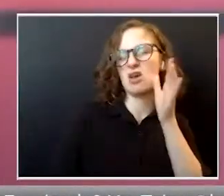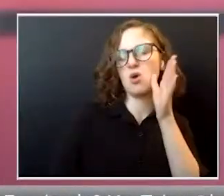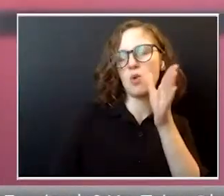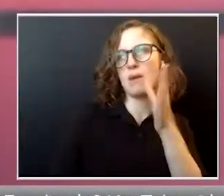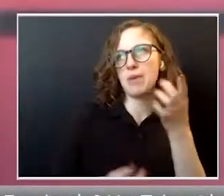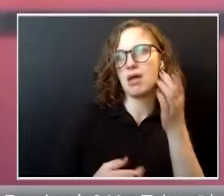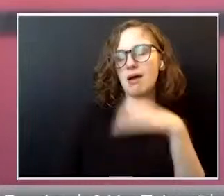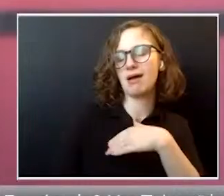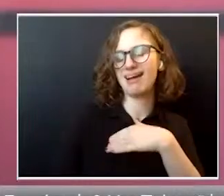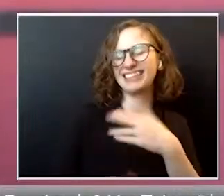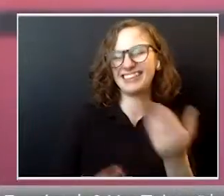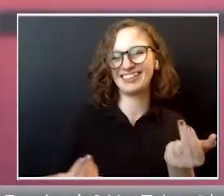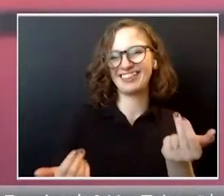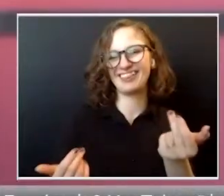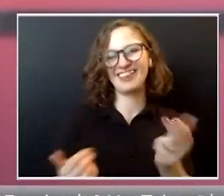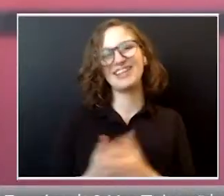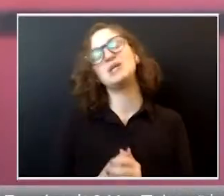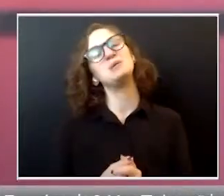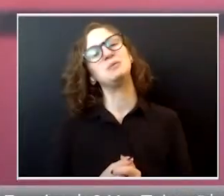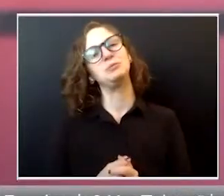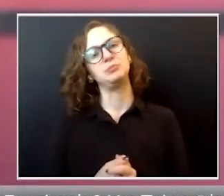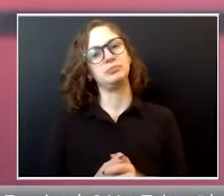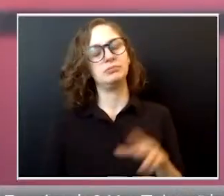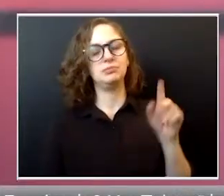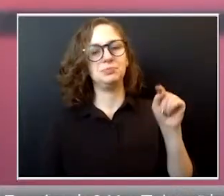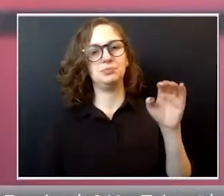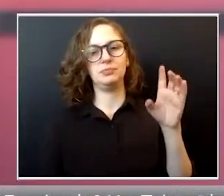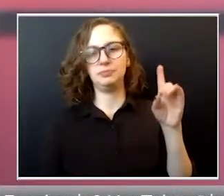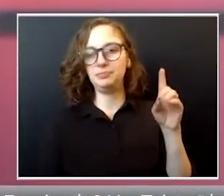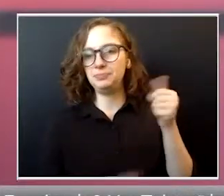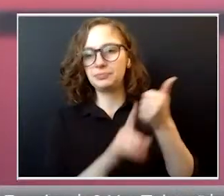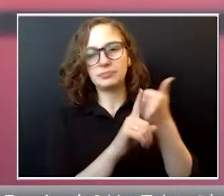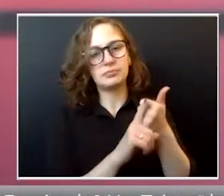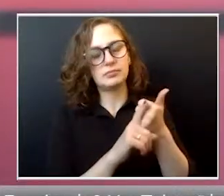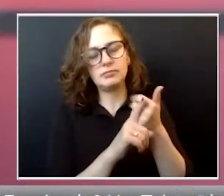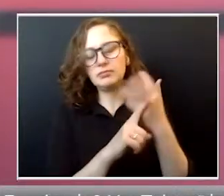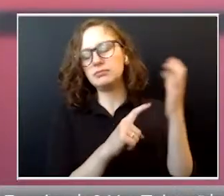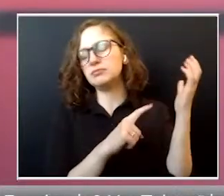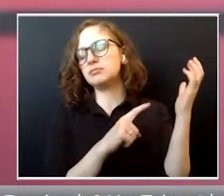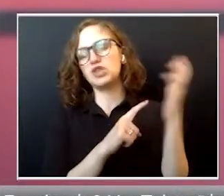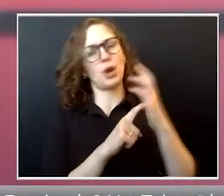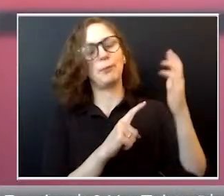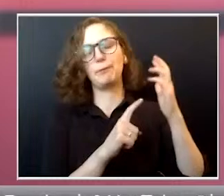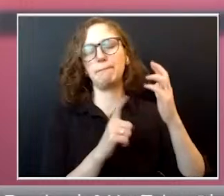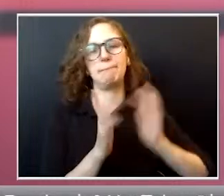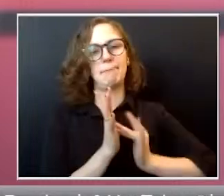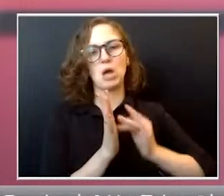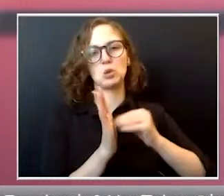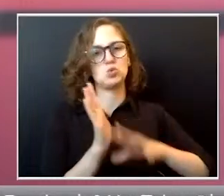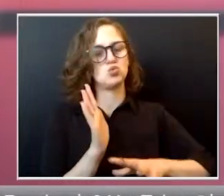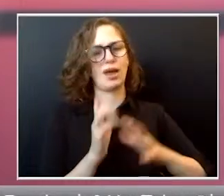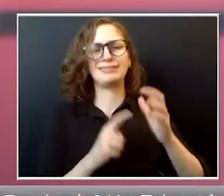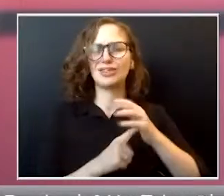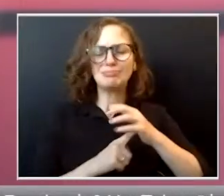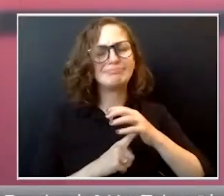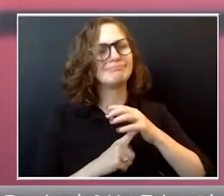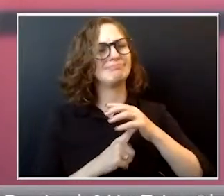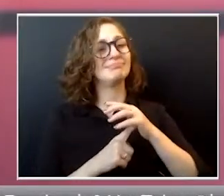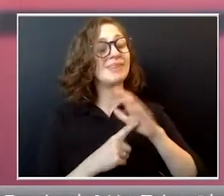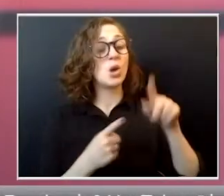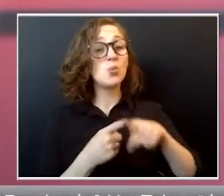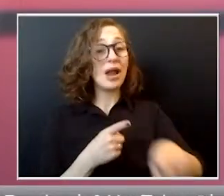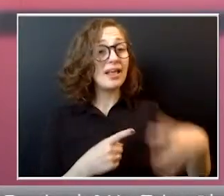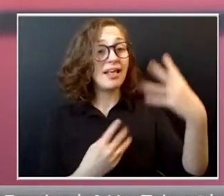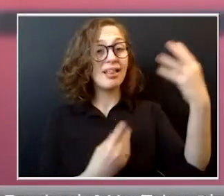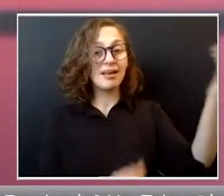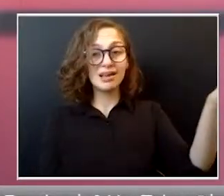But, so no, and Todd was a superstar medical student, and we knew when he left that, you know, we had always